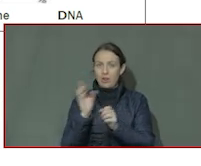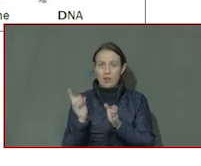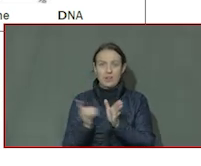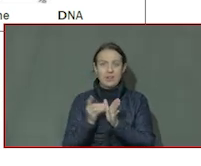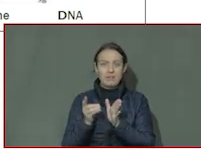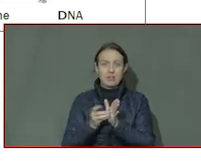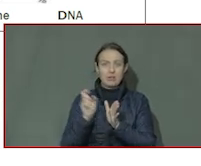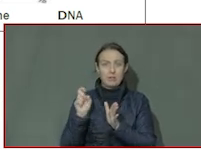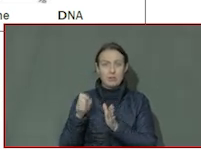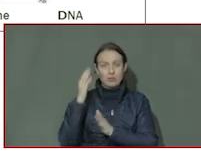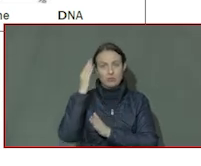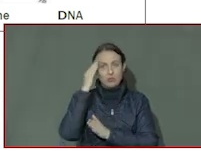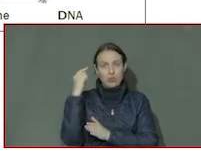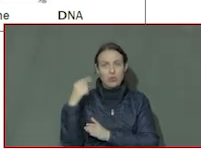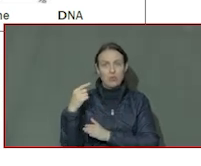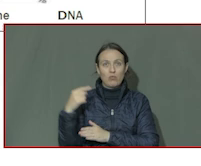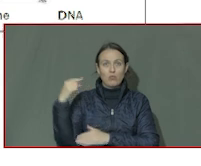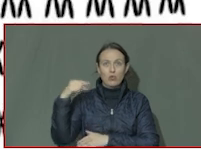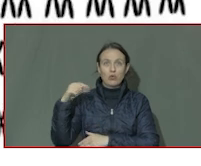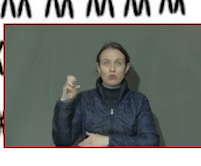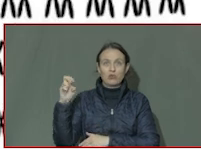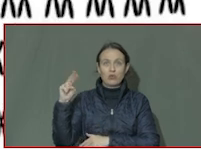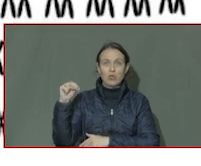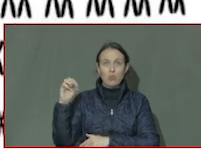a genome is.